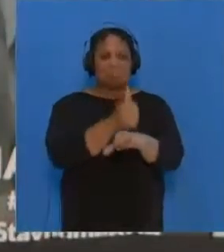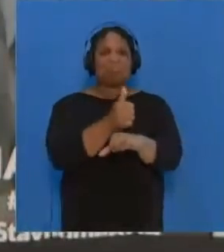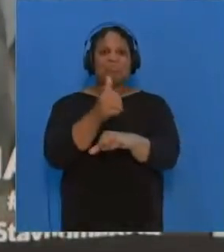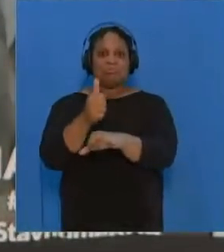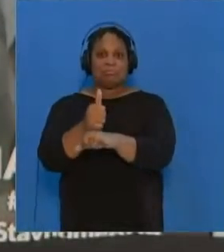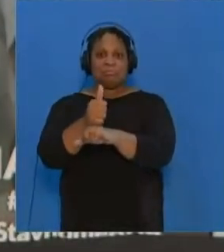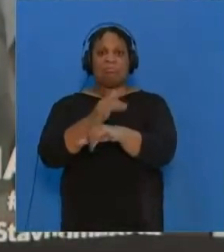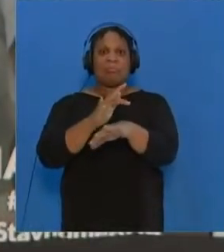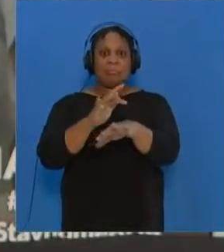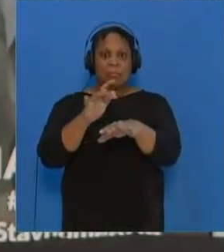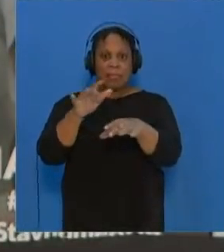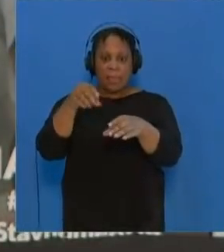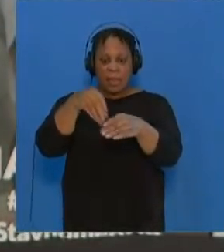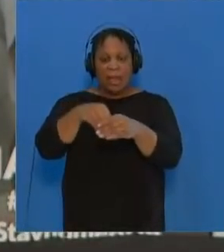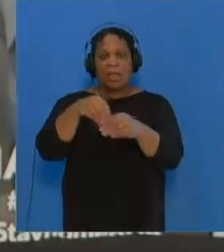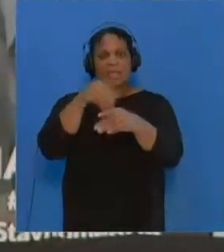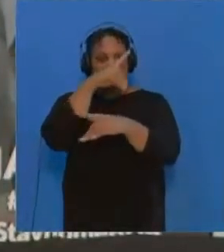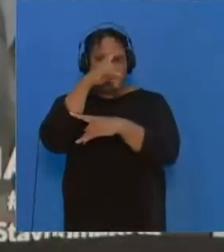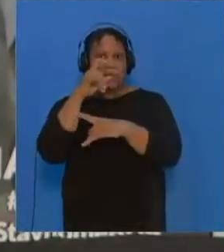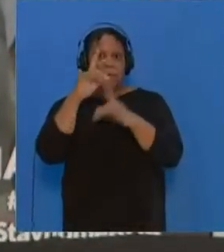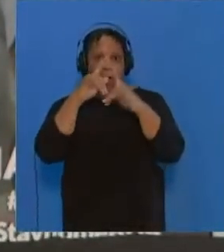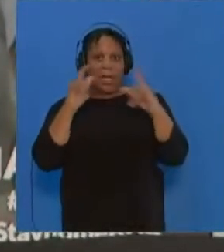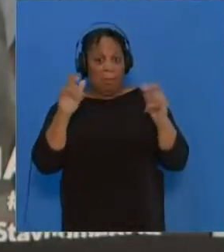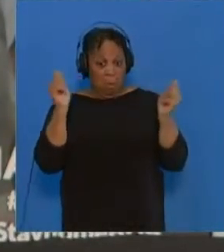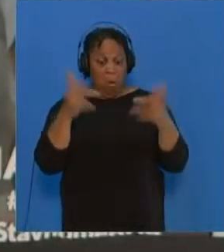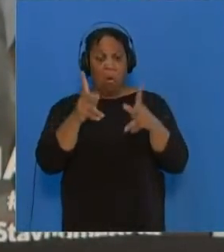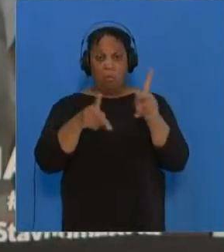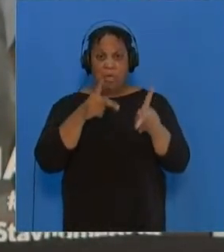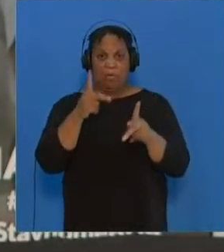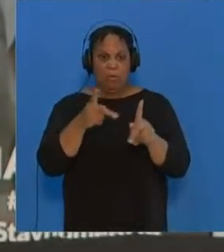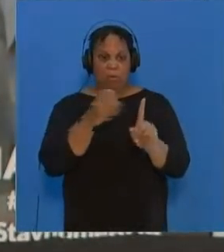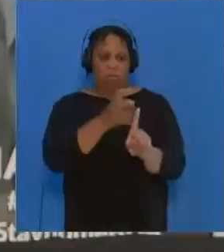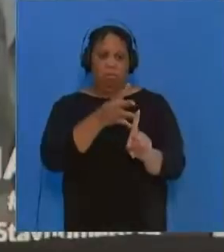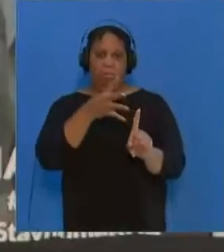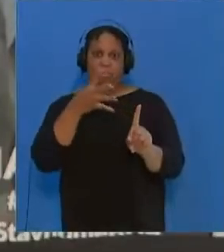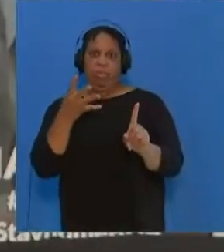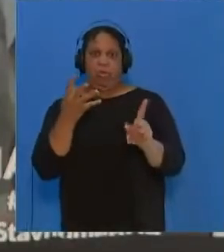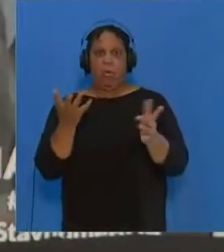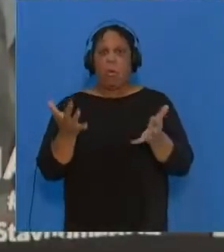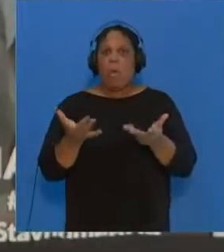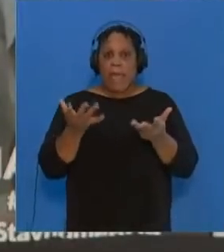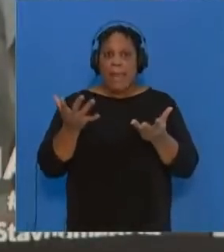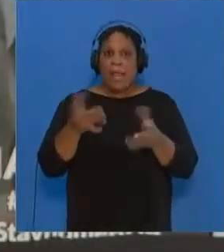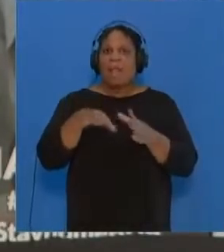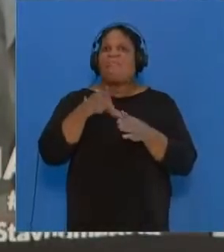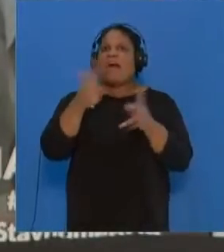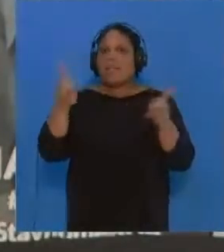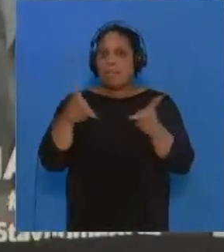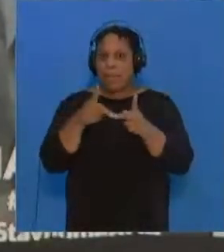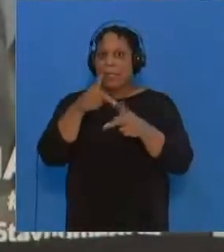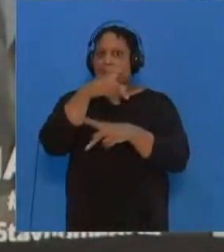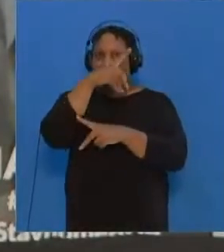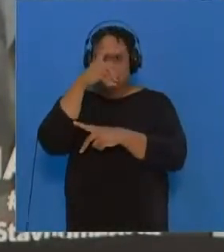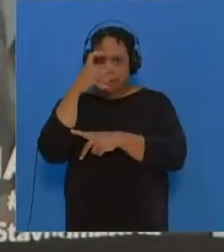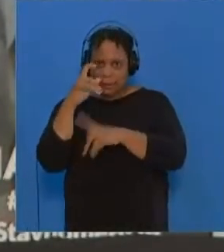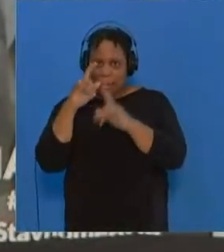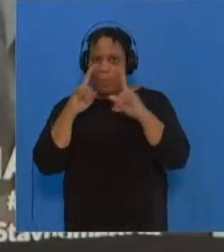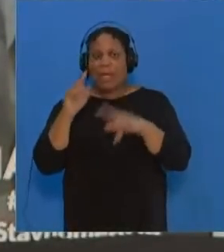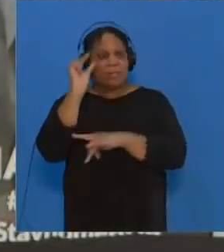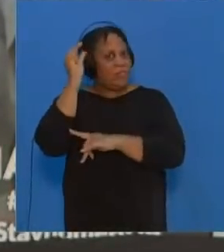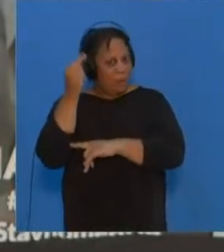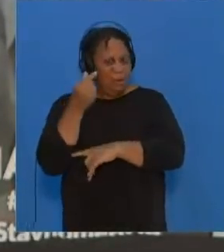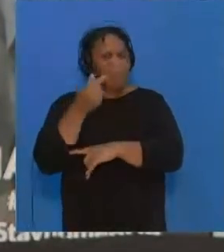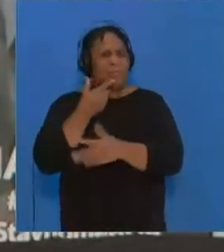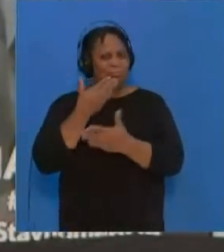minister assures me that by next week, all persons who are waitlisted will find a place in the government summer camp. So I think we're doing a good